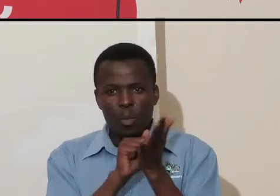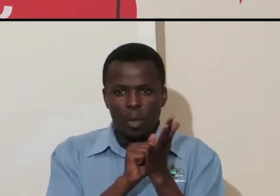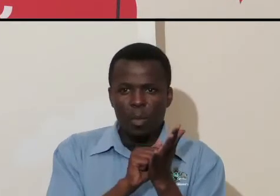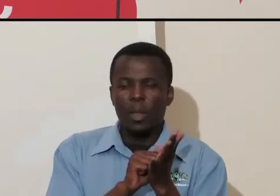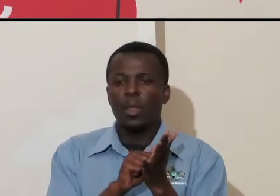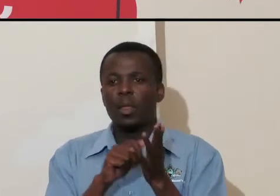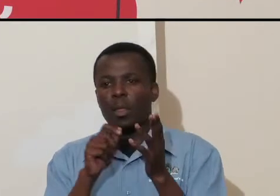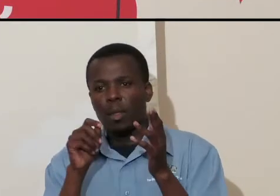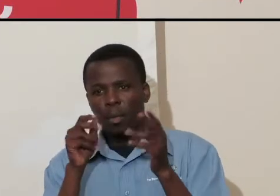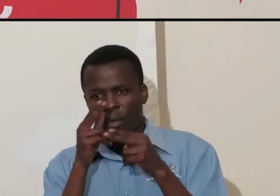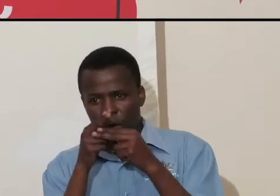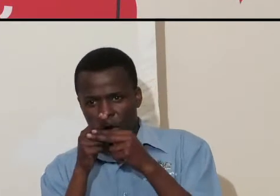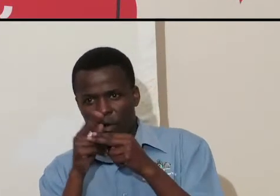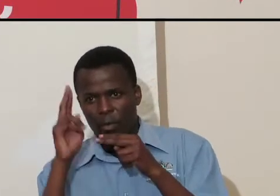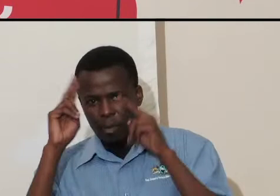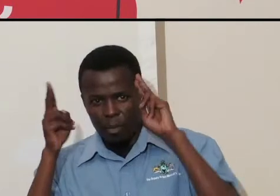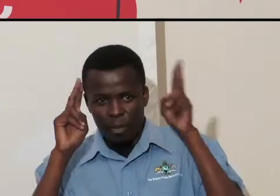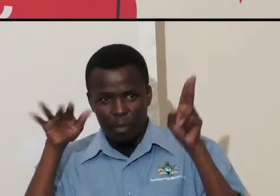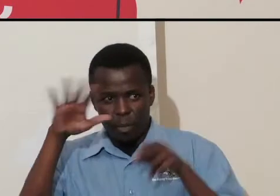all.